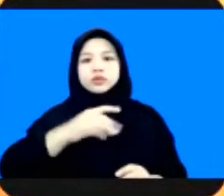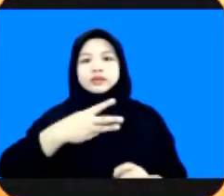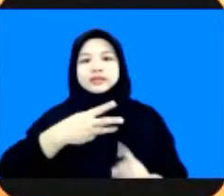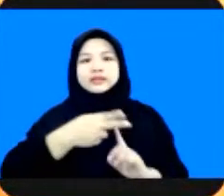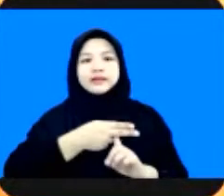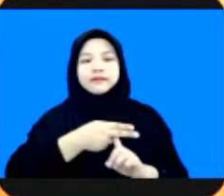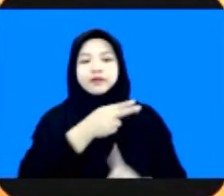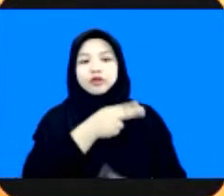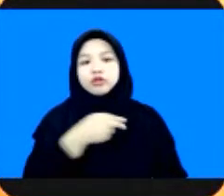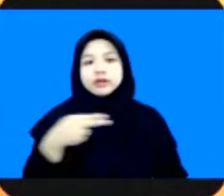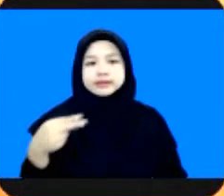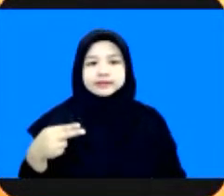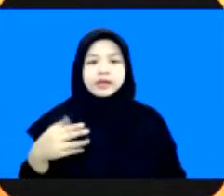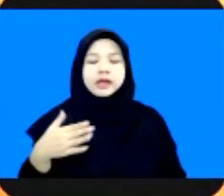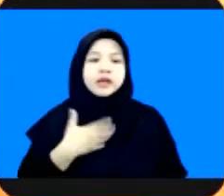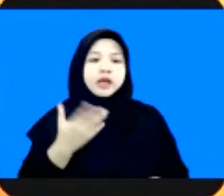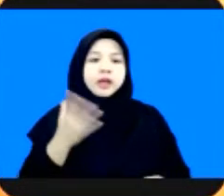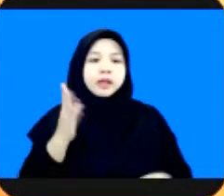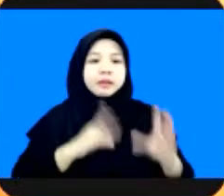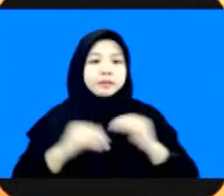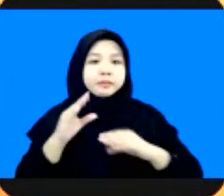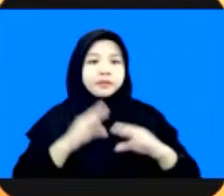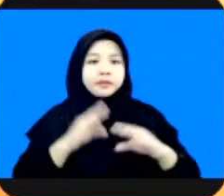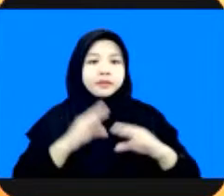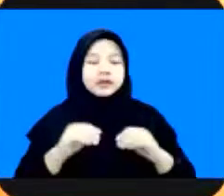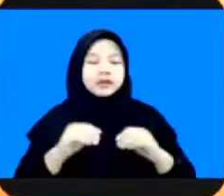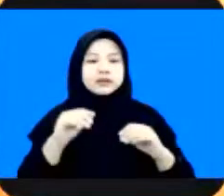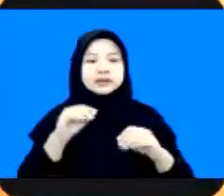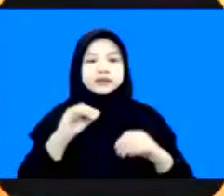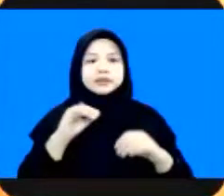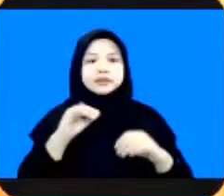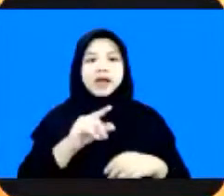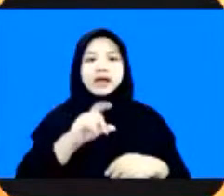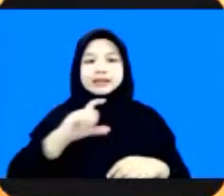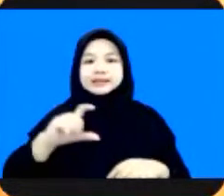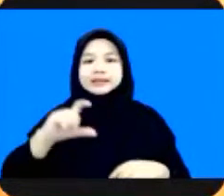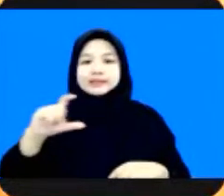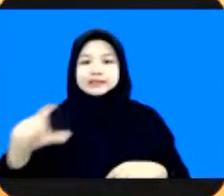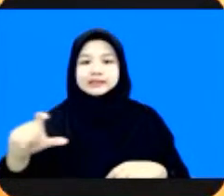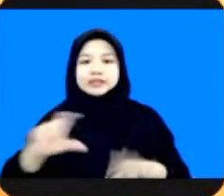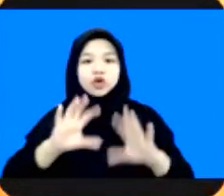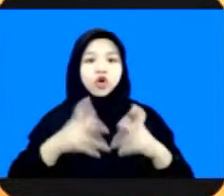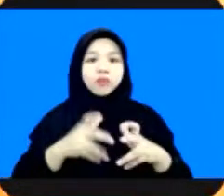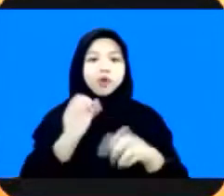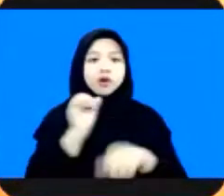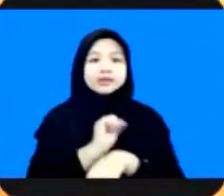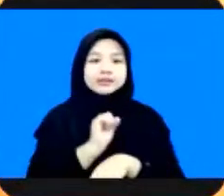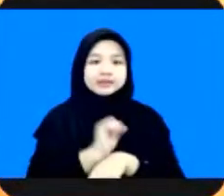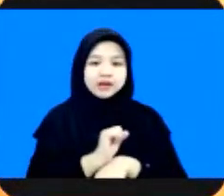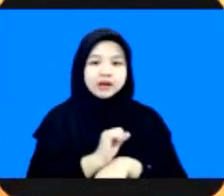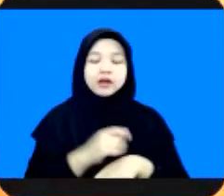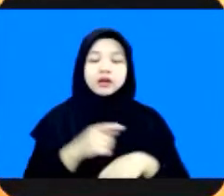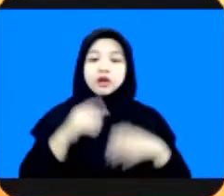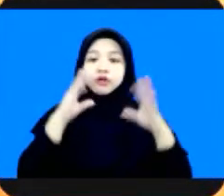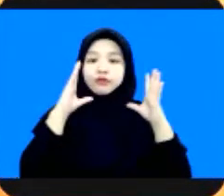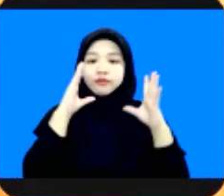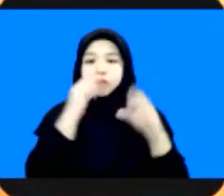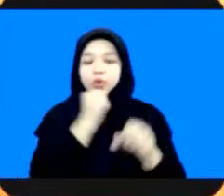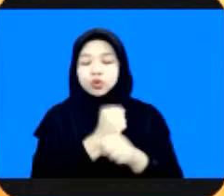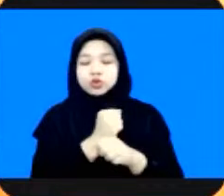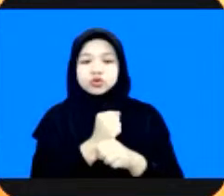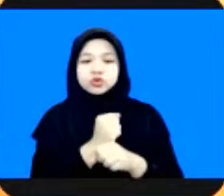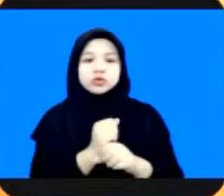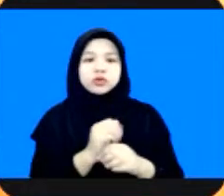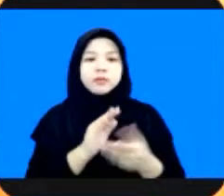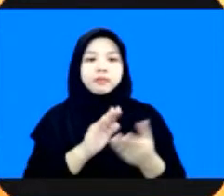on behalf of the RCCE working group, that is Communication and Community Engagement for COVID Response here in Indonesia. So